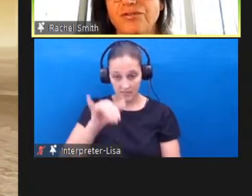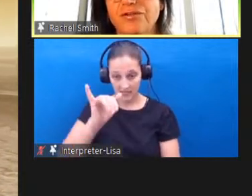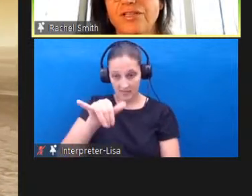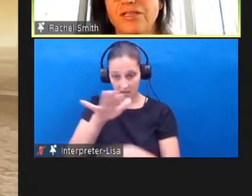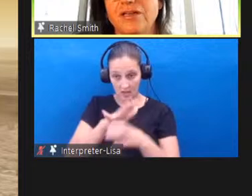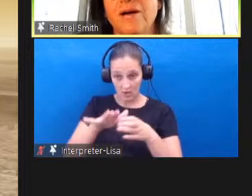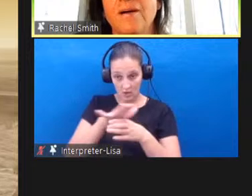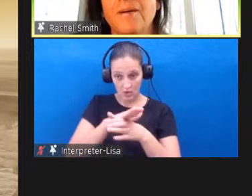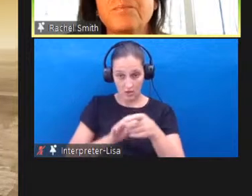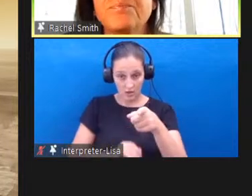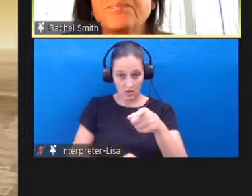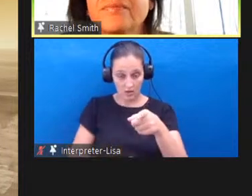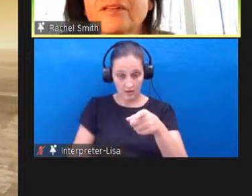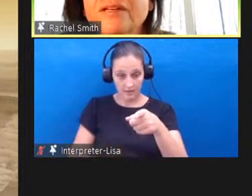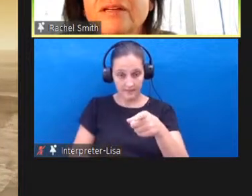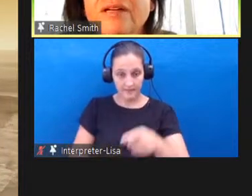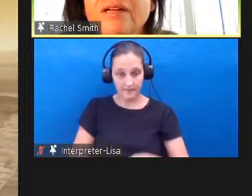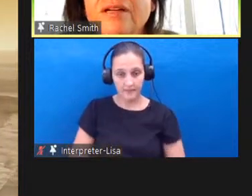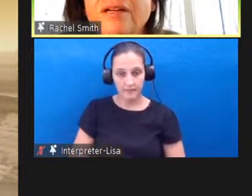show you. The